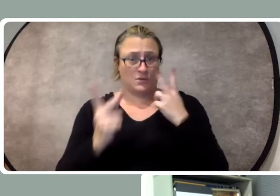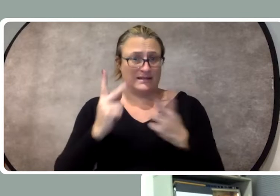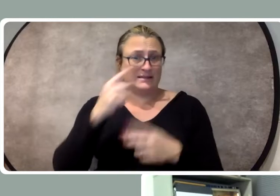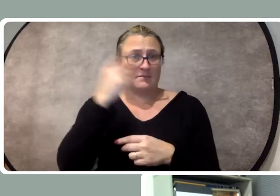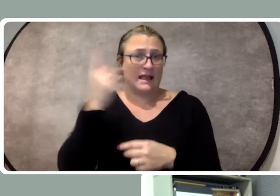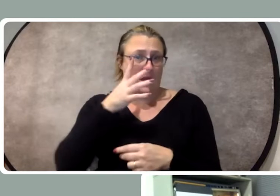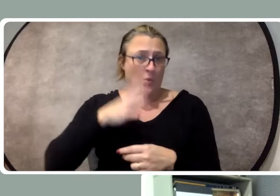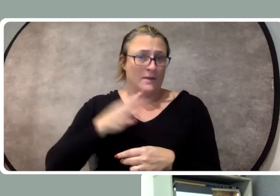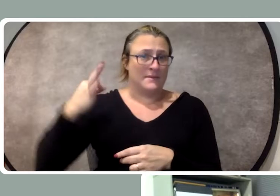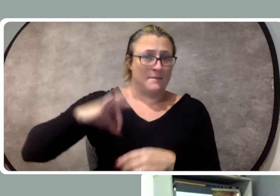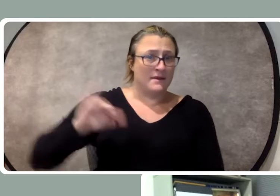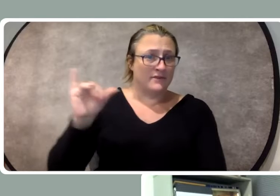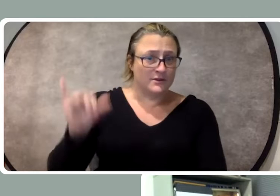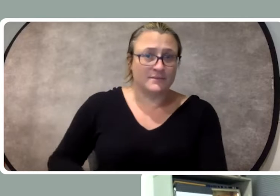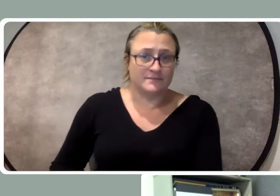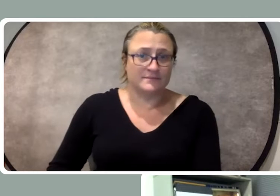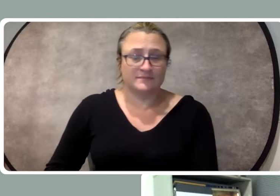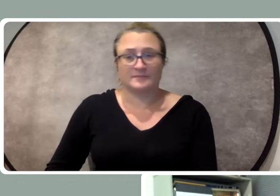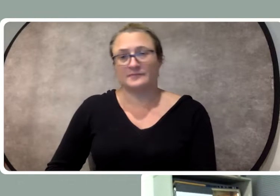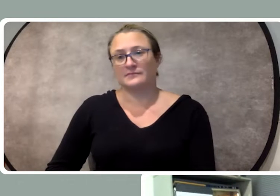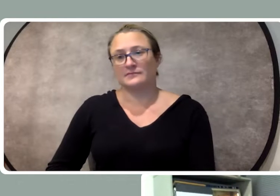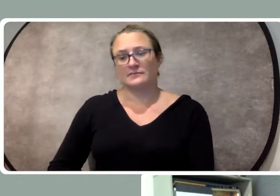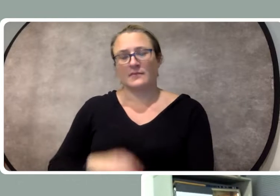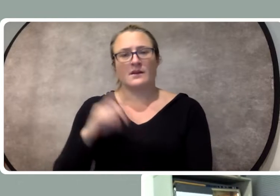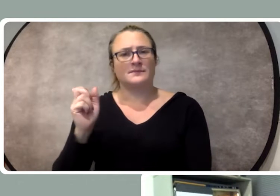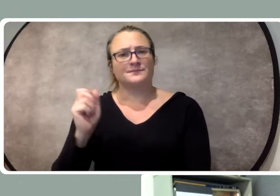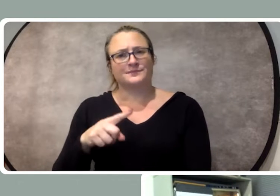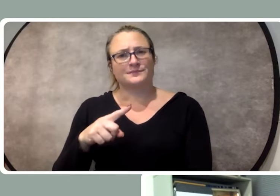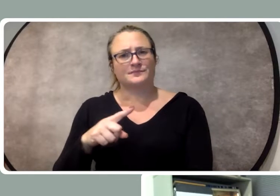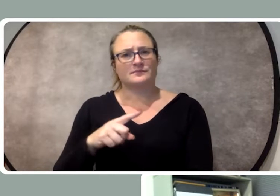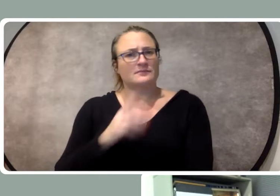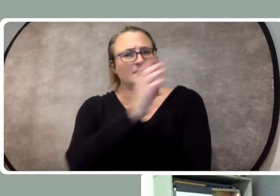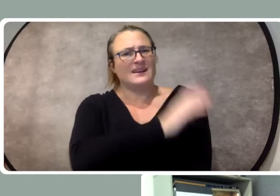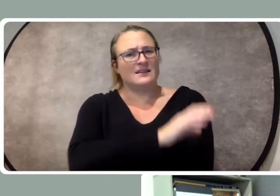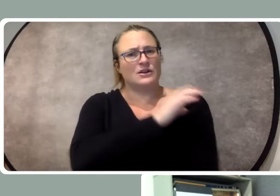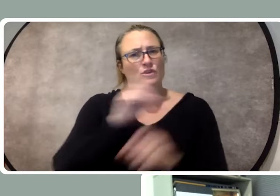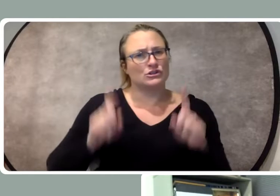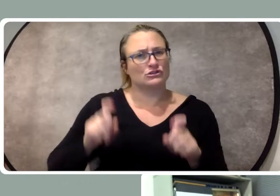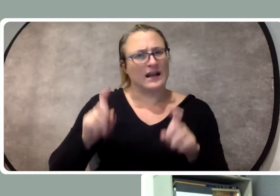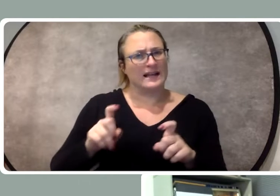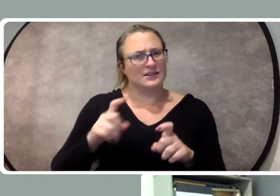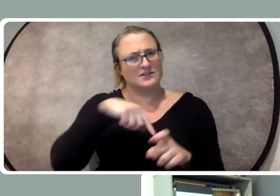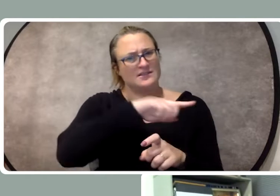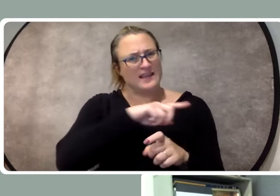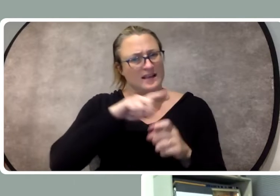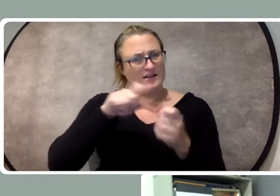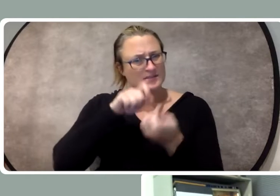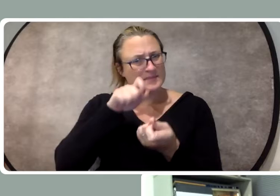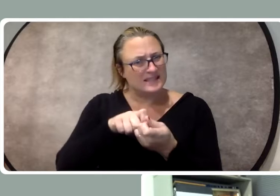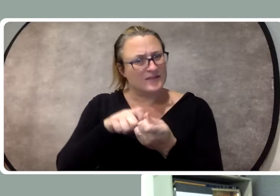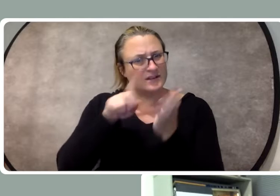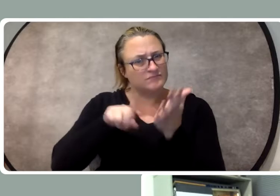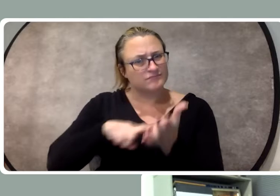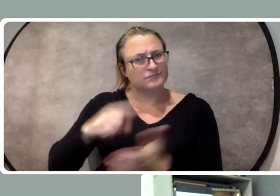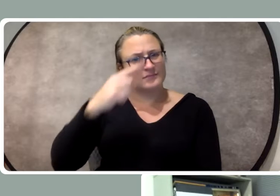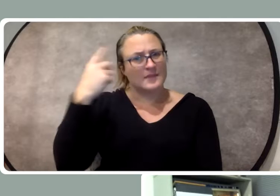as well. Are there clinical trials that are specifically looking at Black